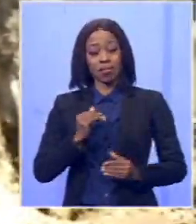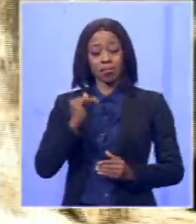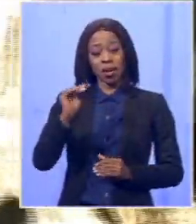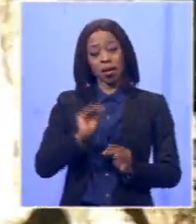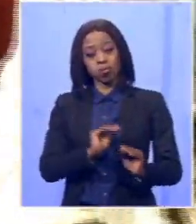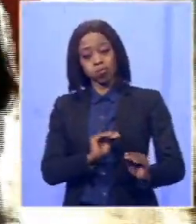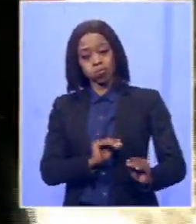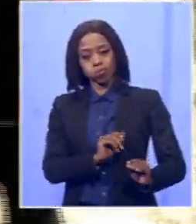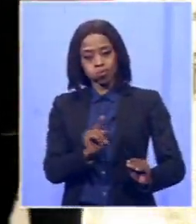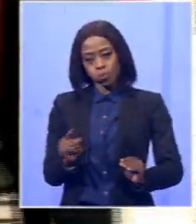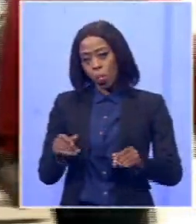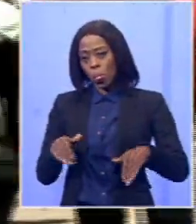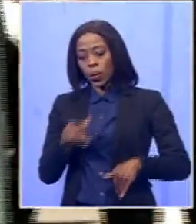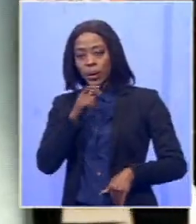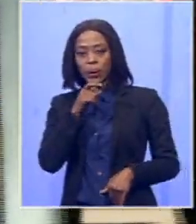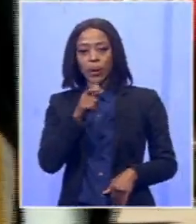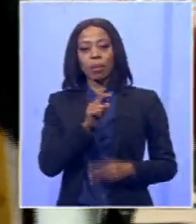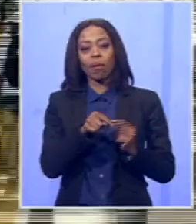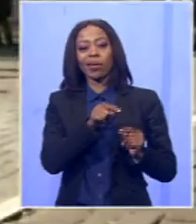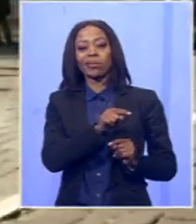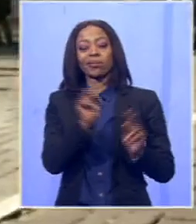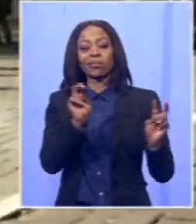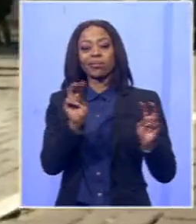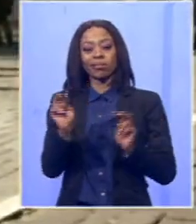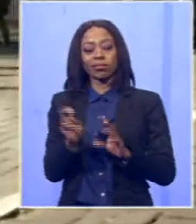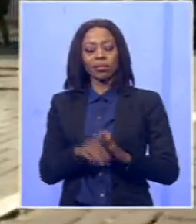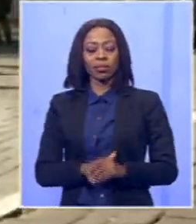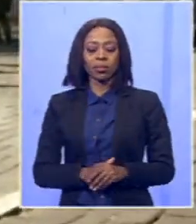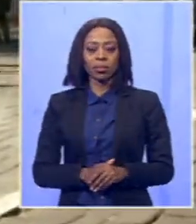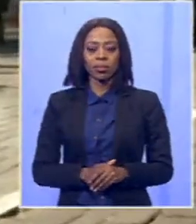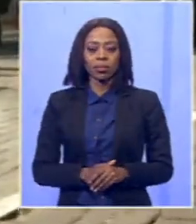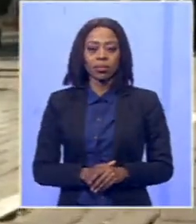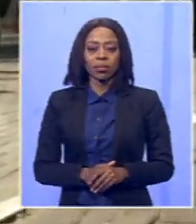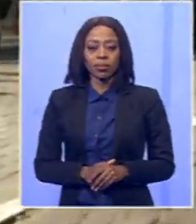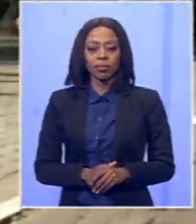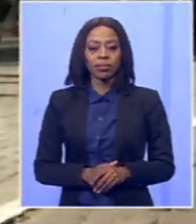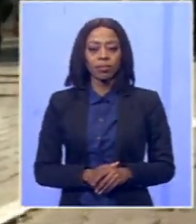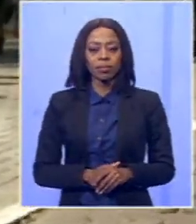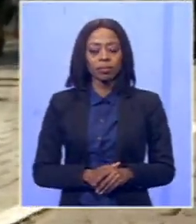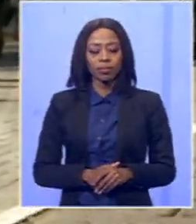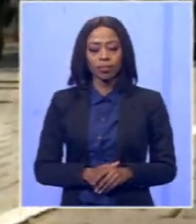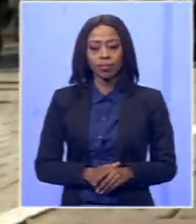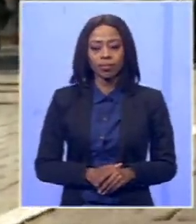Education is yet to comment. Makgala Masitang, SABC News, Bloemfontein.